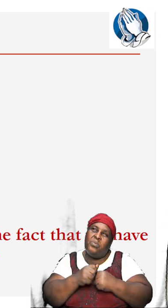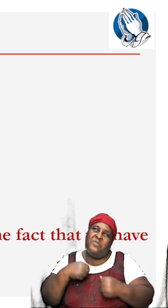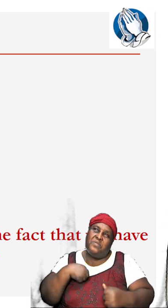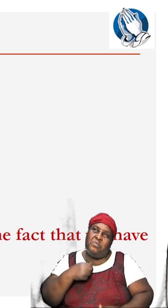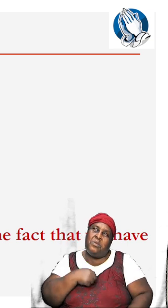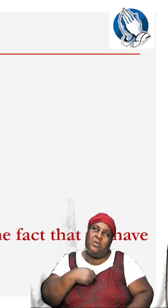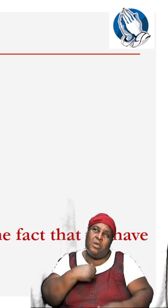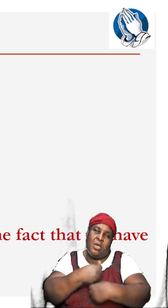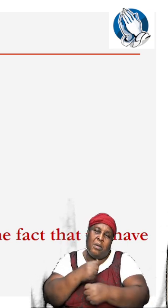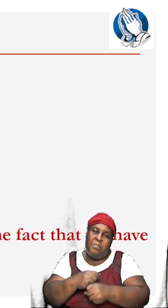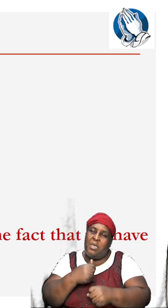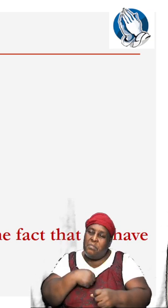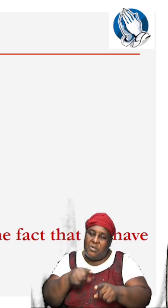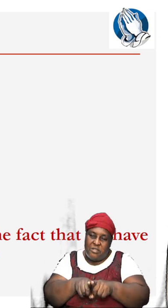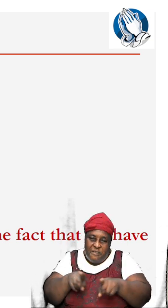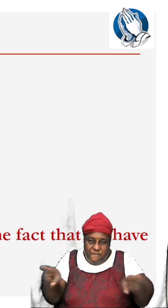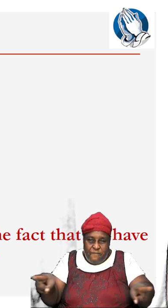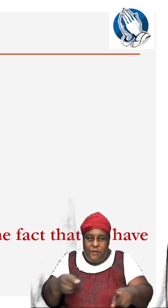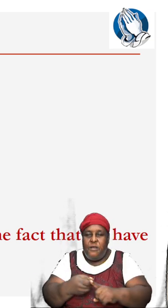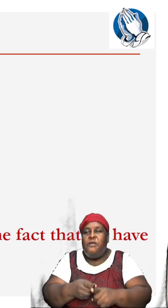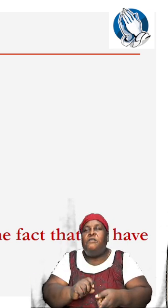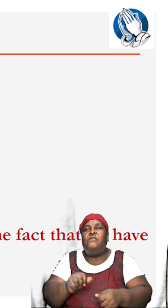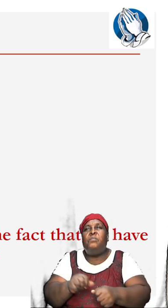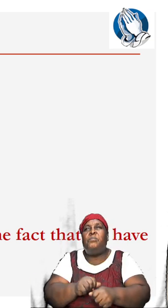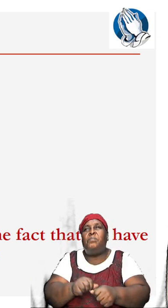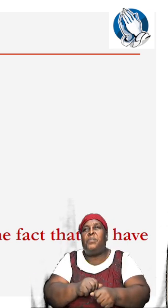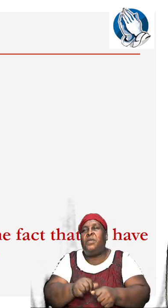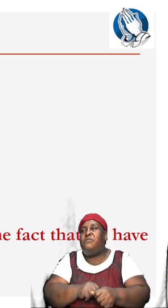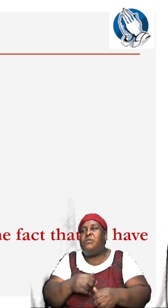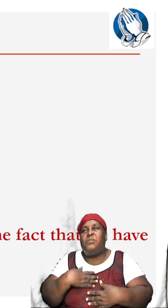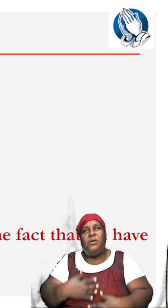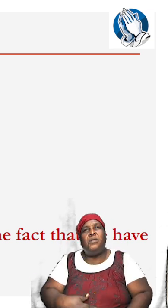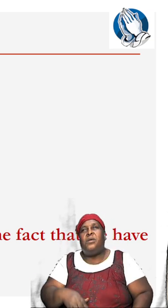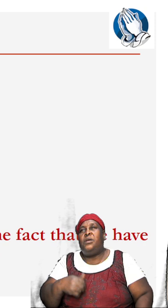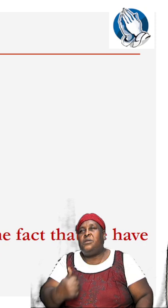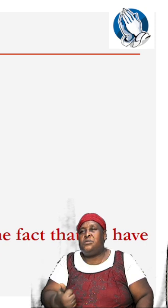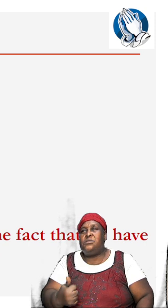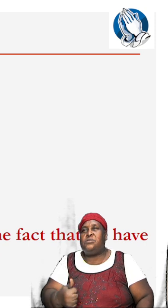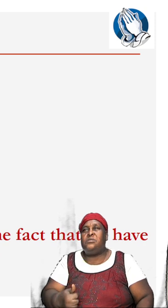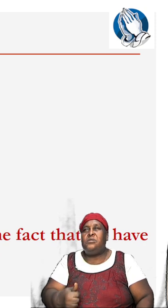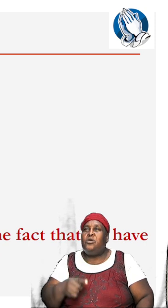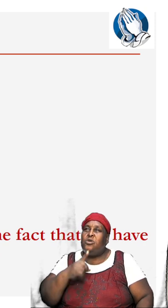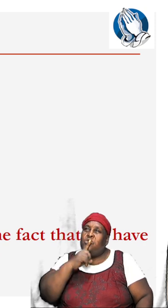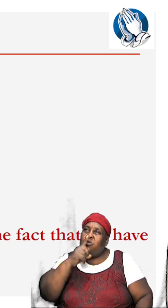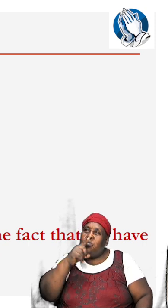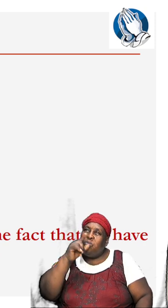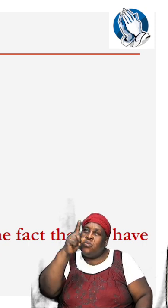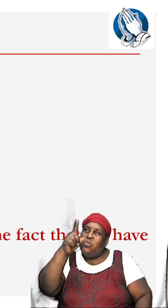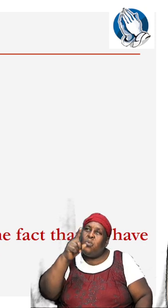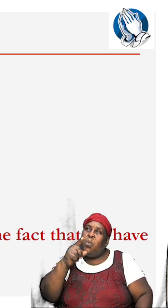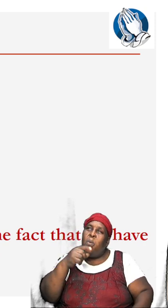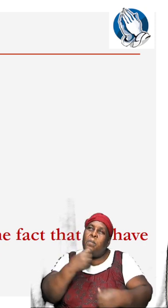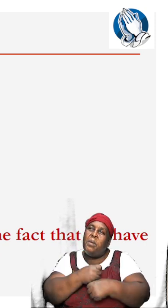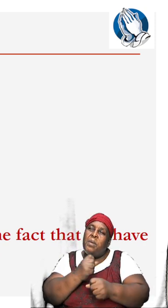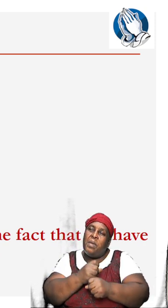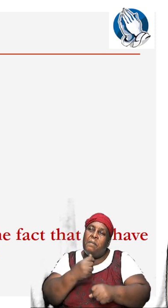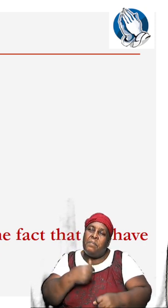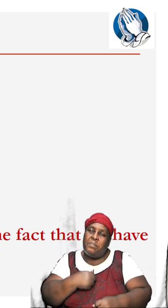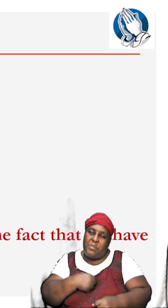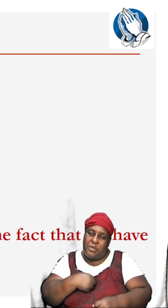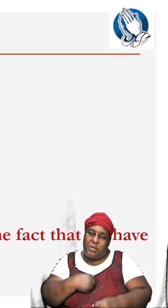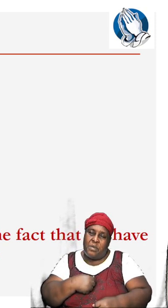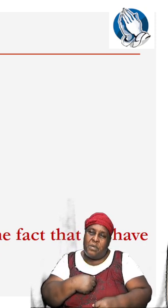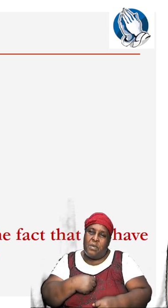different than everybody else? Is the fact that you're with me that sets me apart,